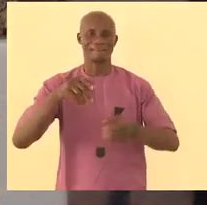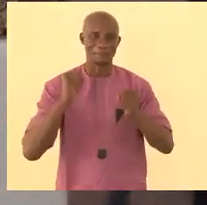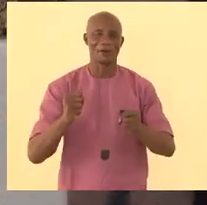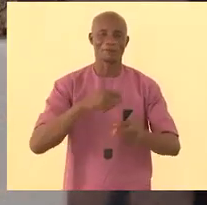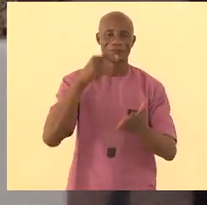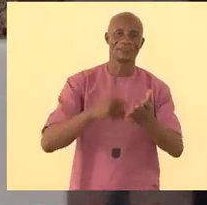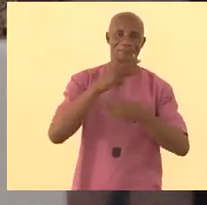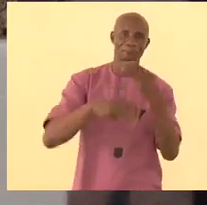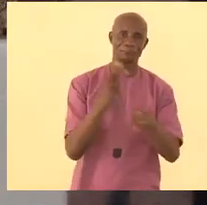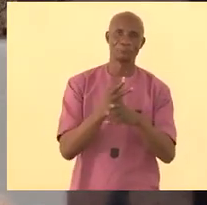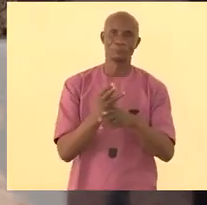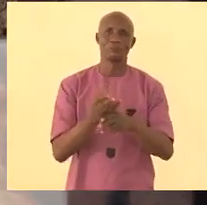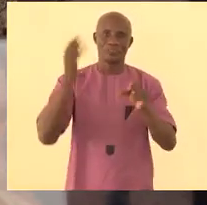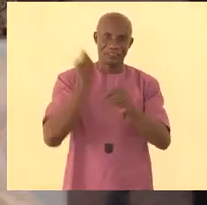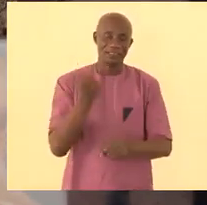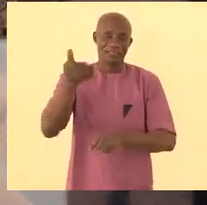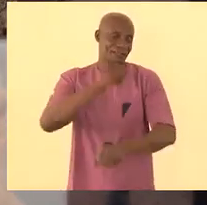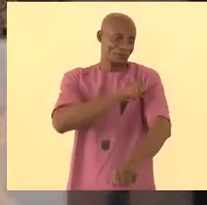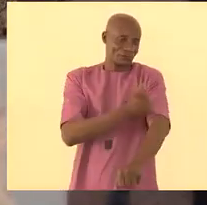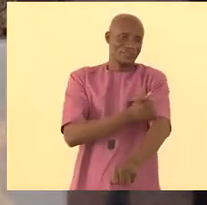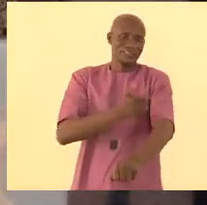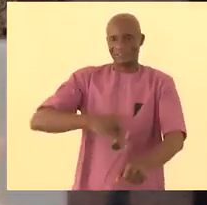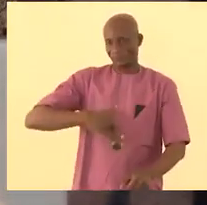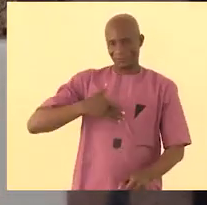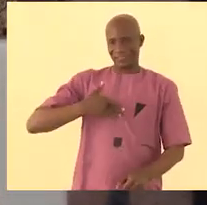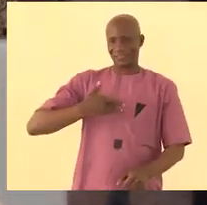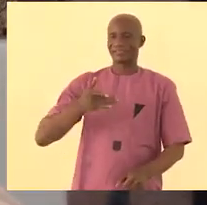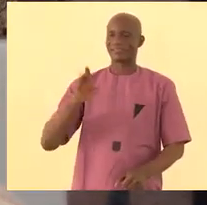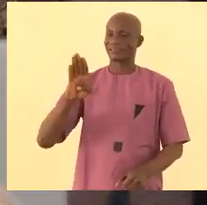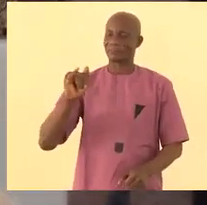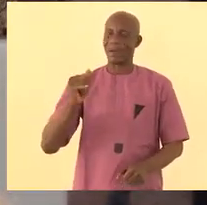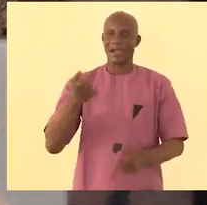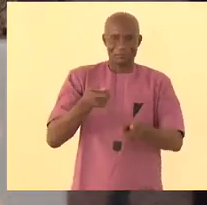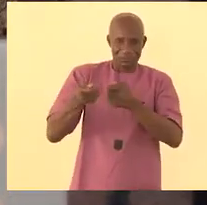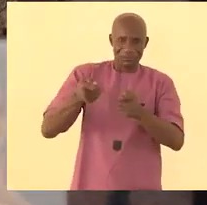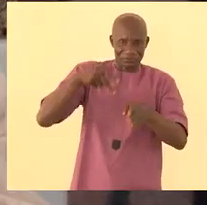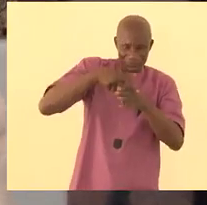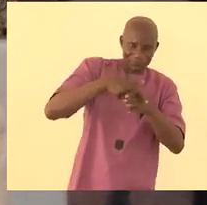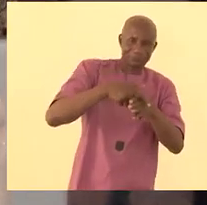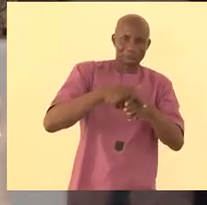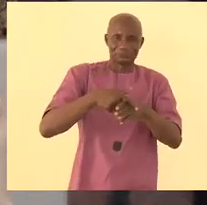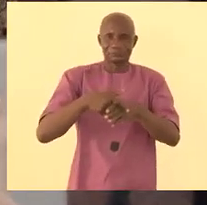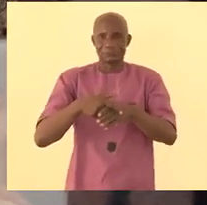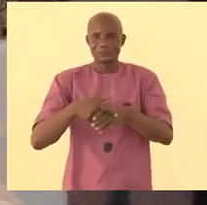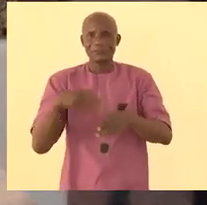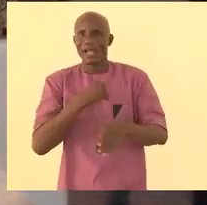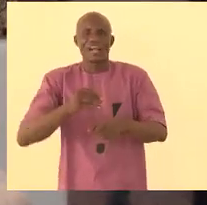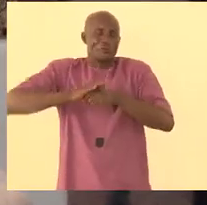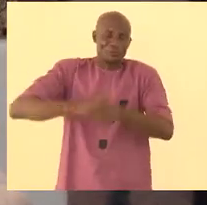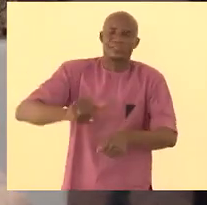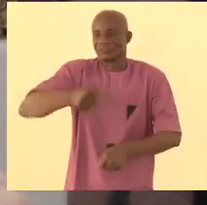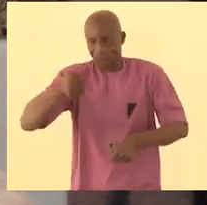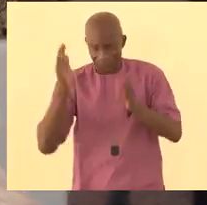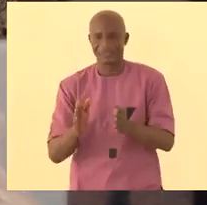The powers of this world make their authority felt by controlling, manipulating, maneuvering, and oppressing others